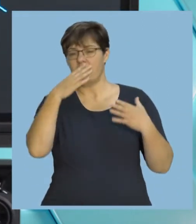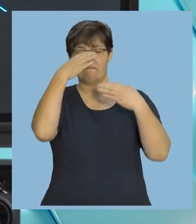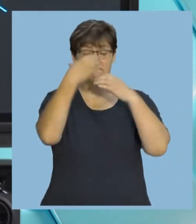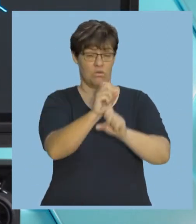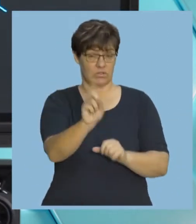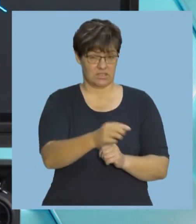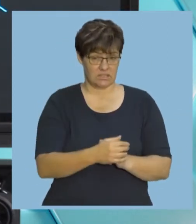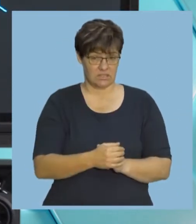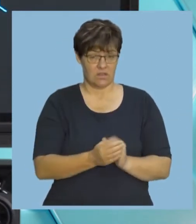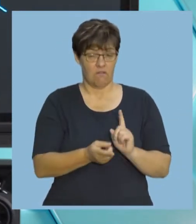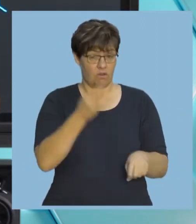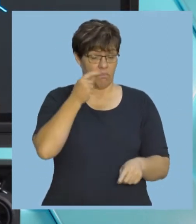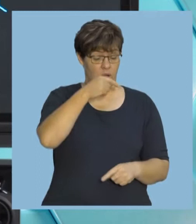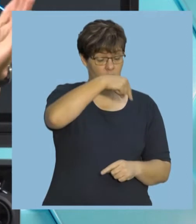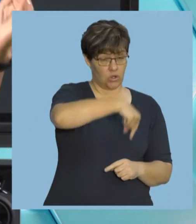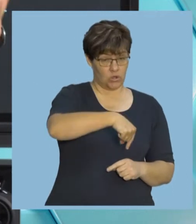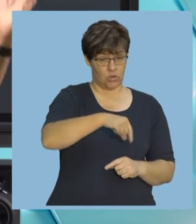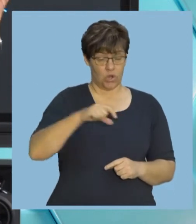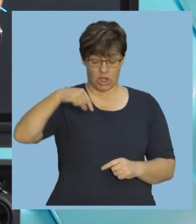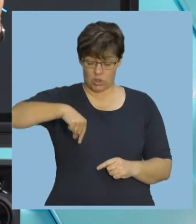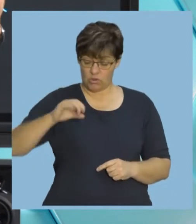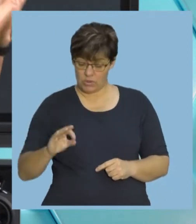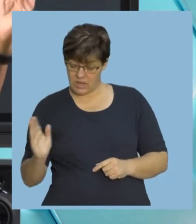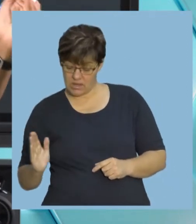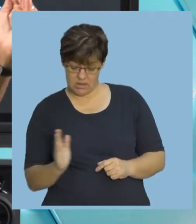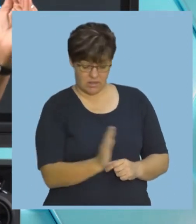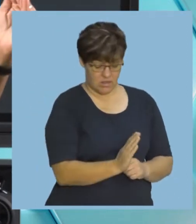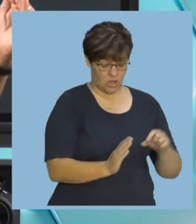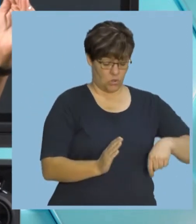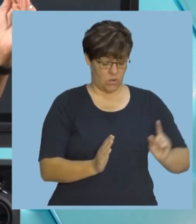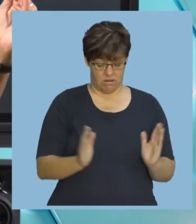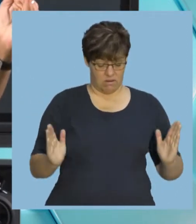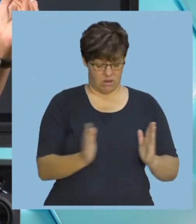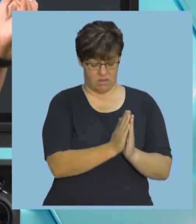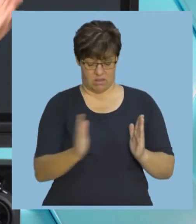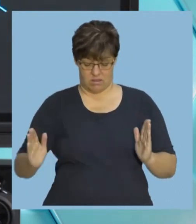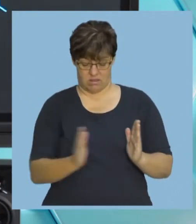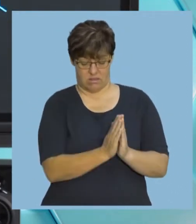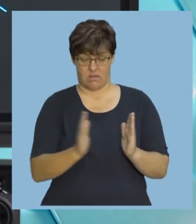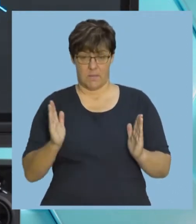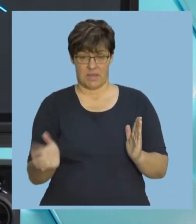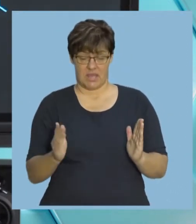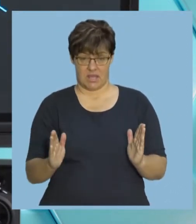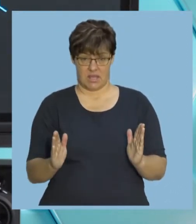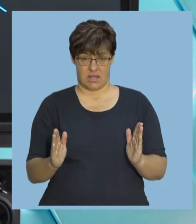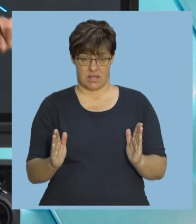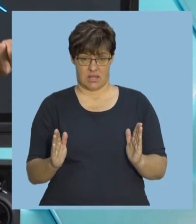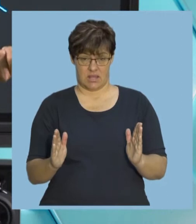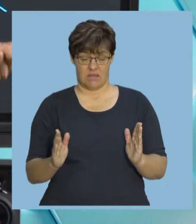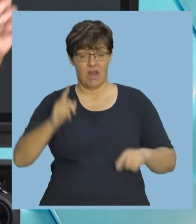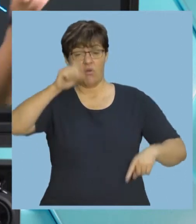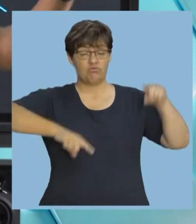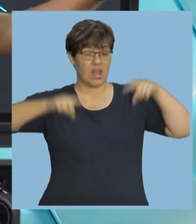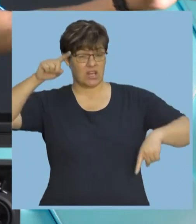focus from Q3 to Q1, which is the middle of the data. Because think about this, if I have to calculate a